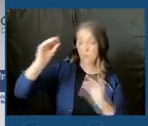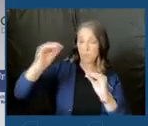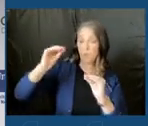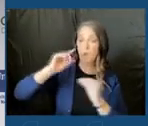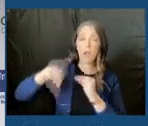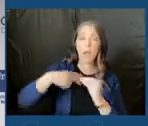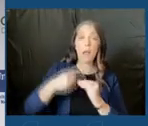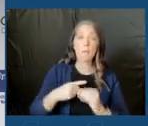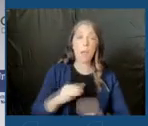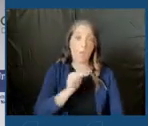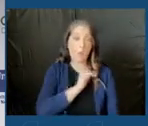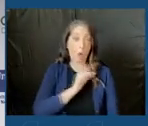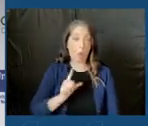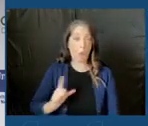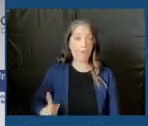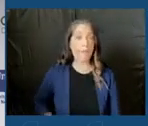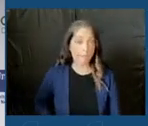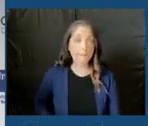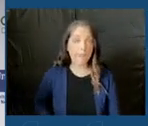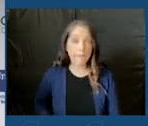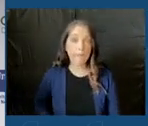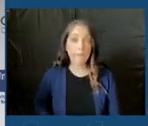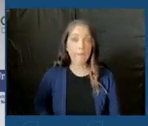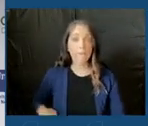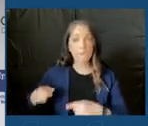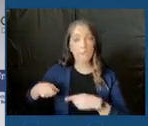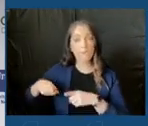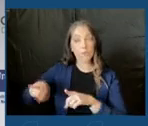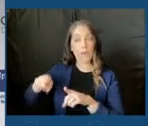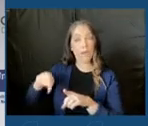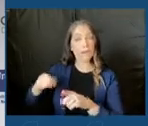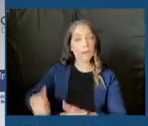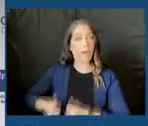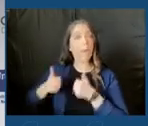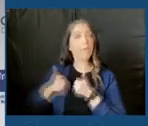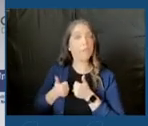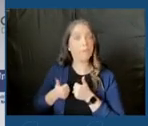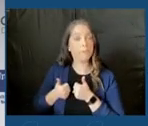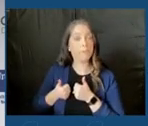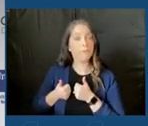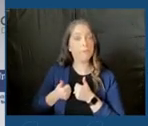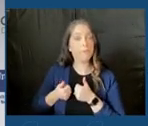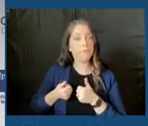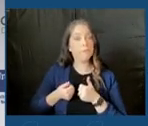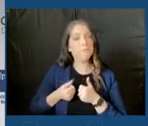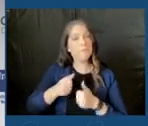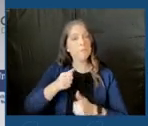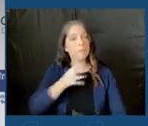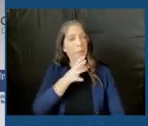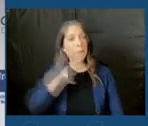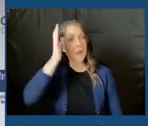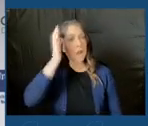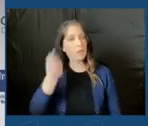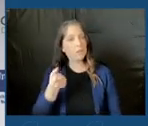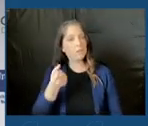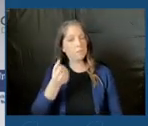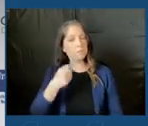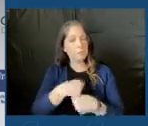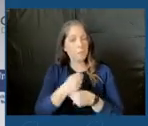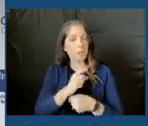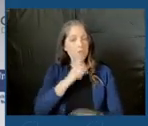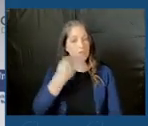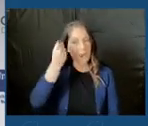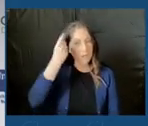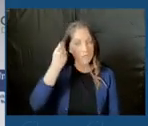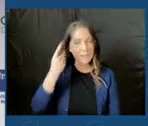Martin Luther King while he was still alive. Okay? He made sure we understood that when he came to Buffalo and he talked